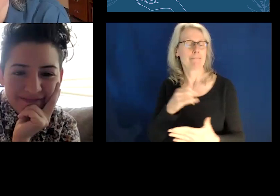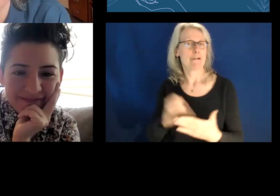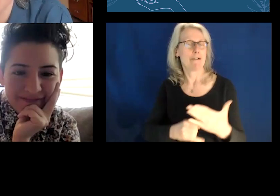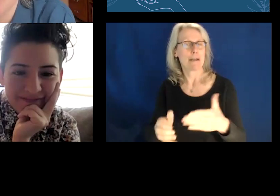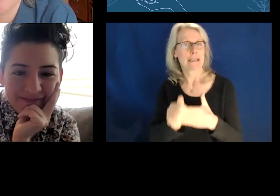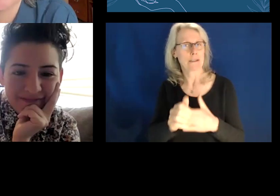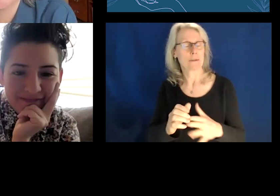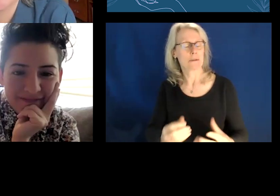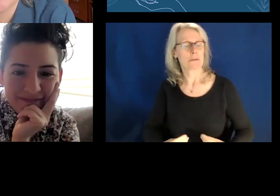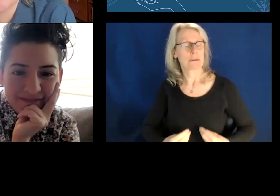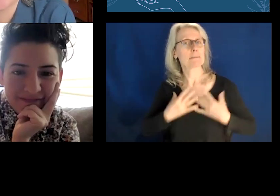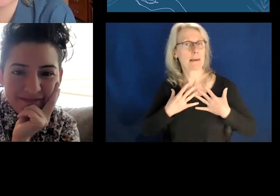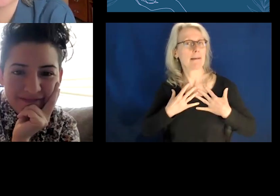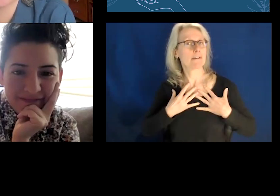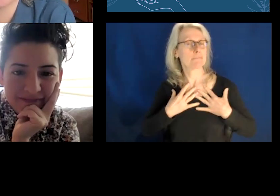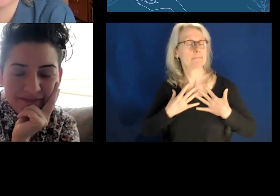I think of joy,